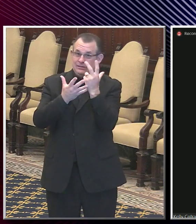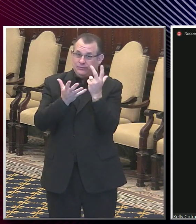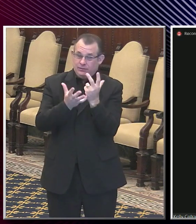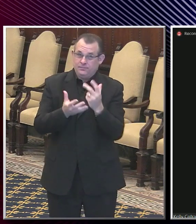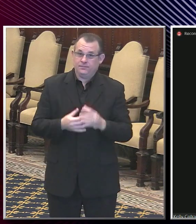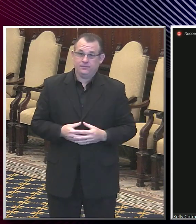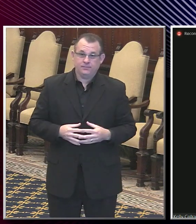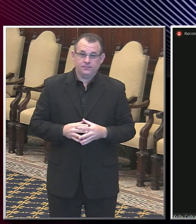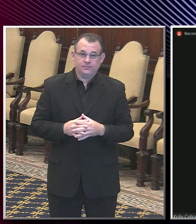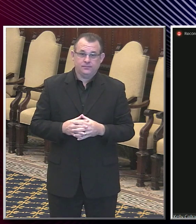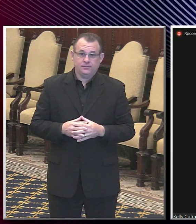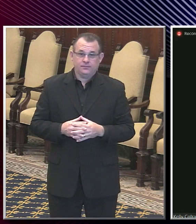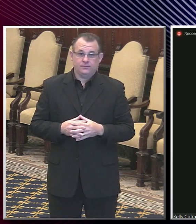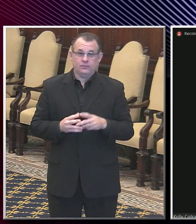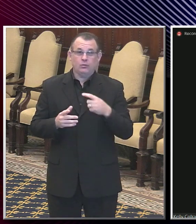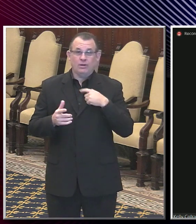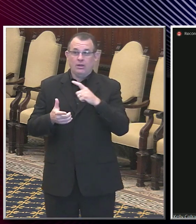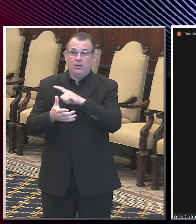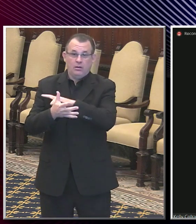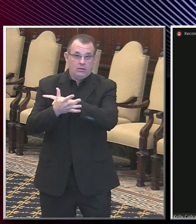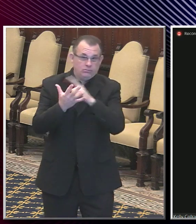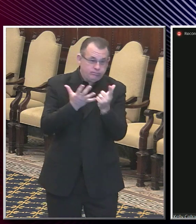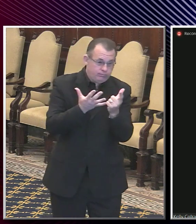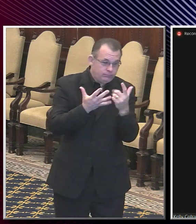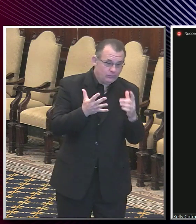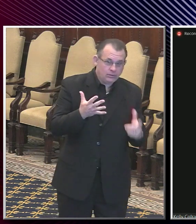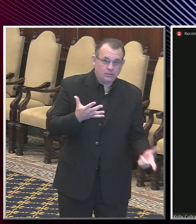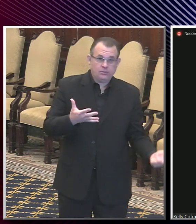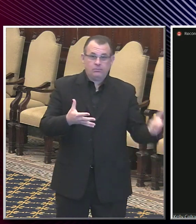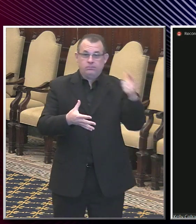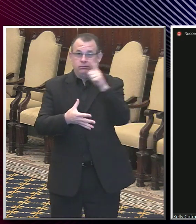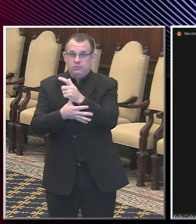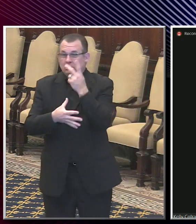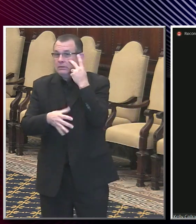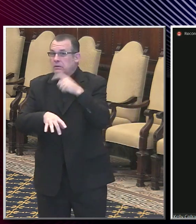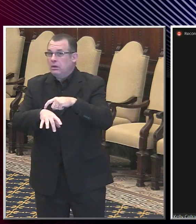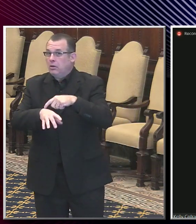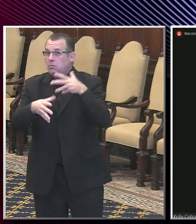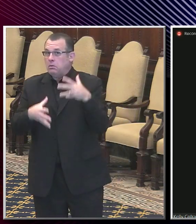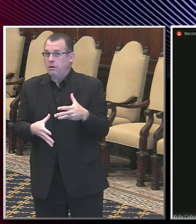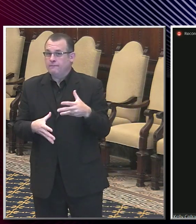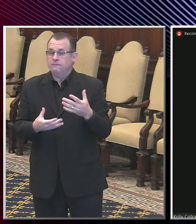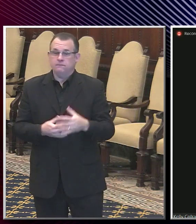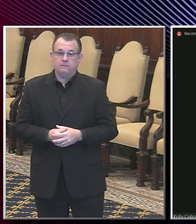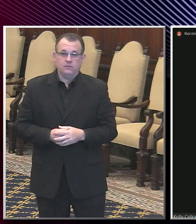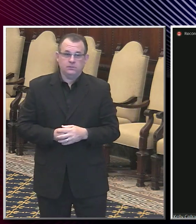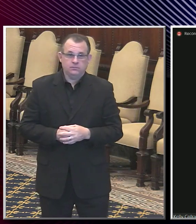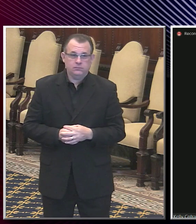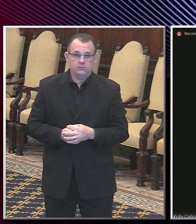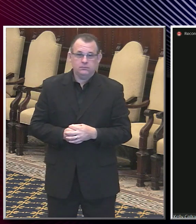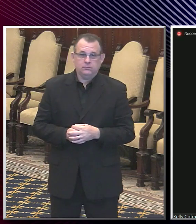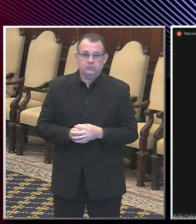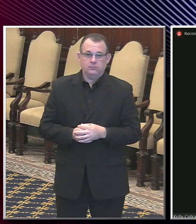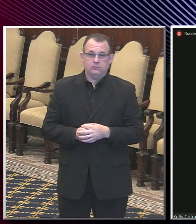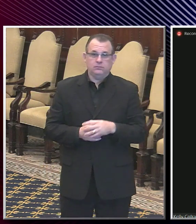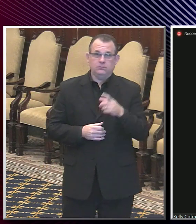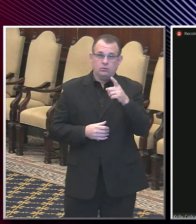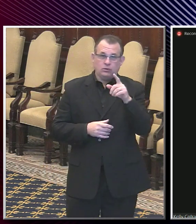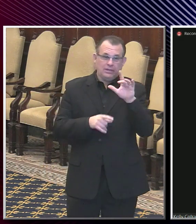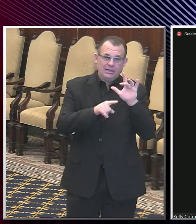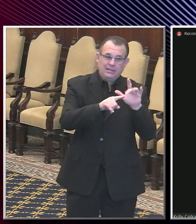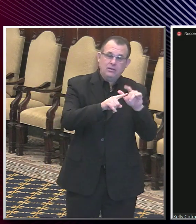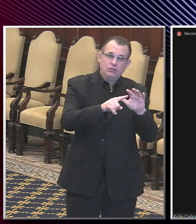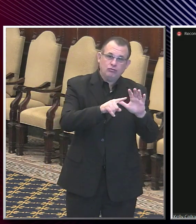fewer, and we will do a second round of questions if time permits. For those logged in today, please use the raise your hand feature. It